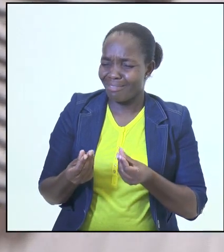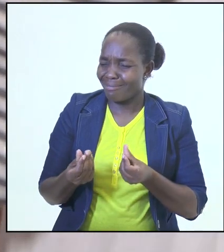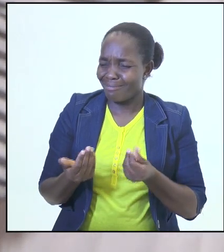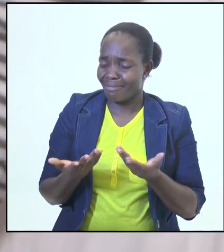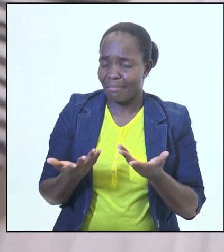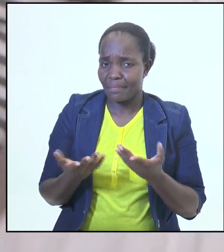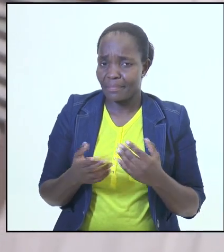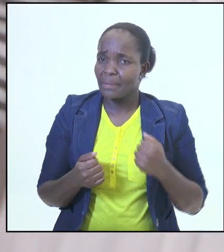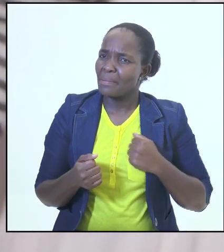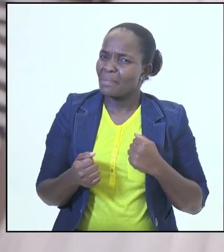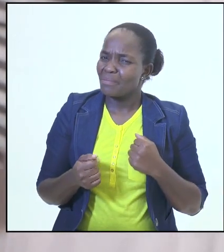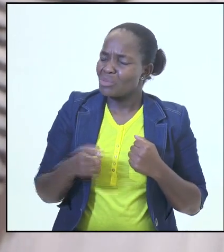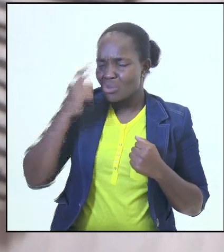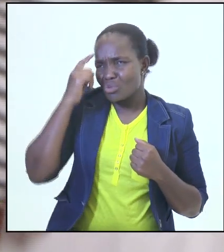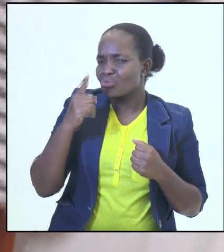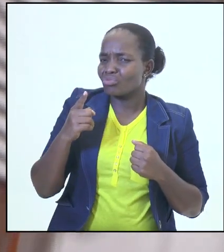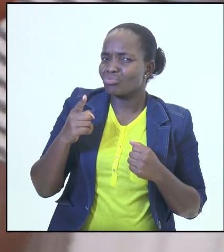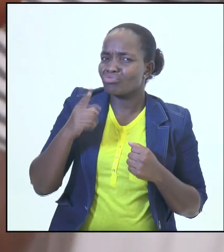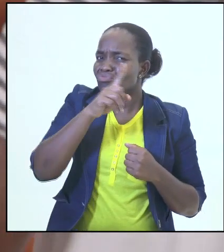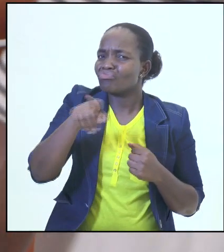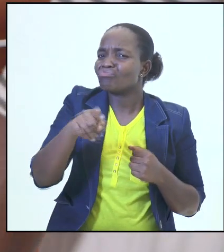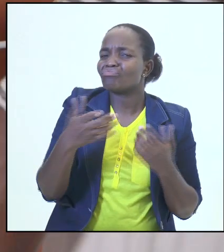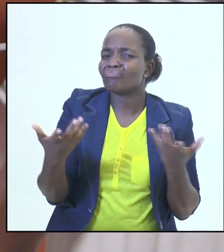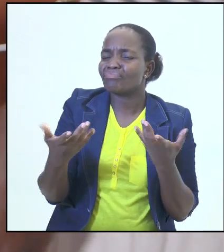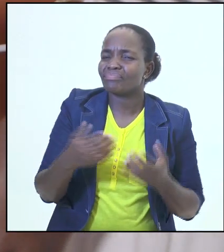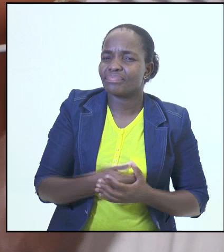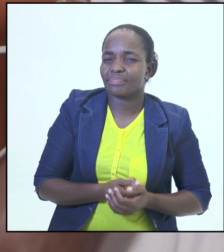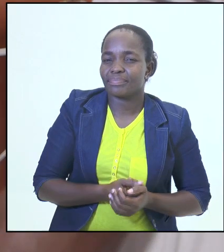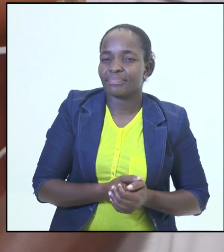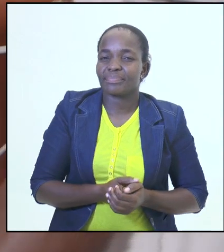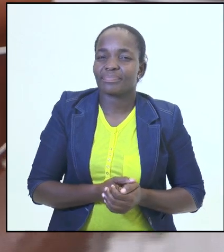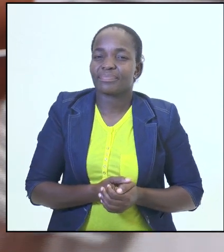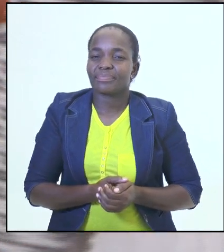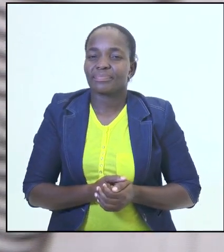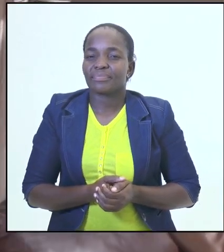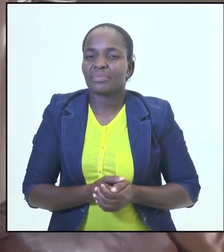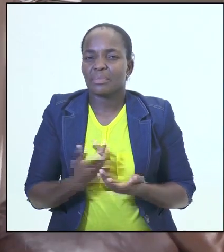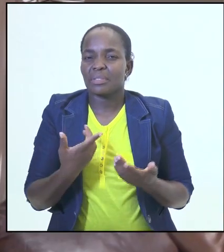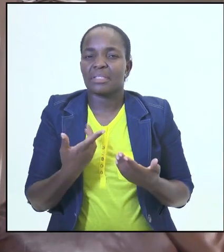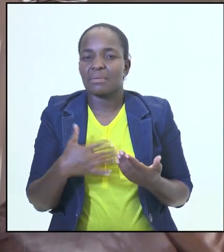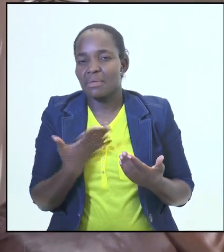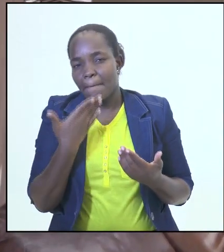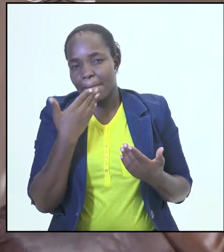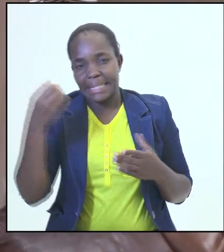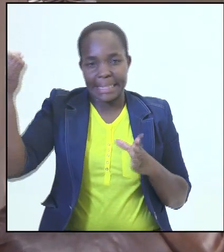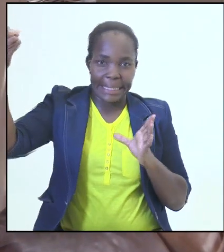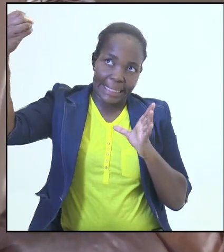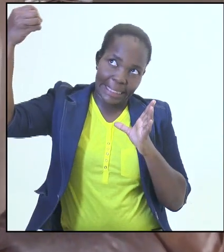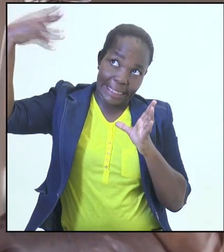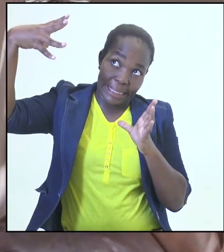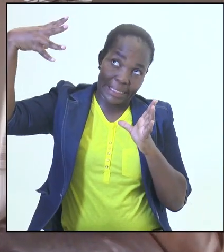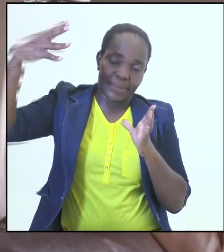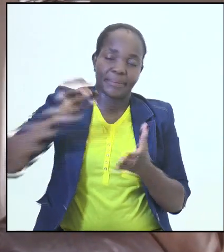Mom, what do you think could be wrong with them? They seem to be asking me for better light. Yes, more